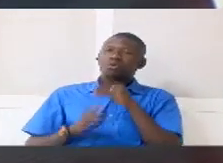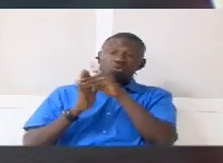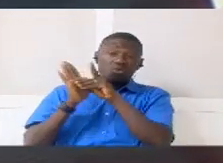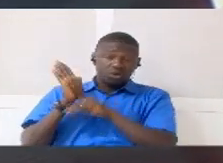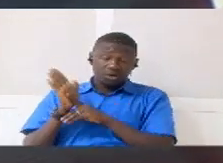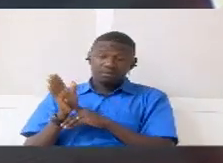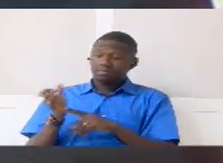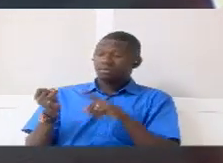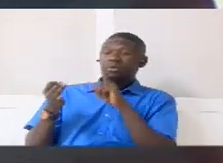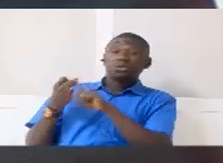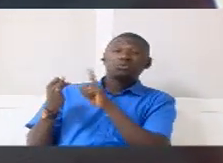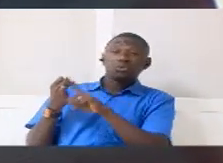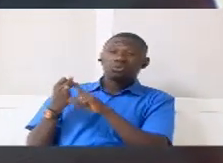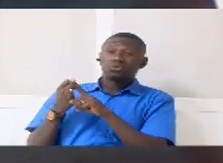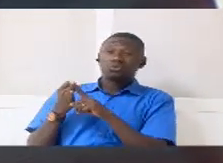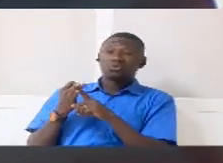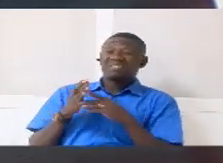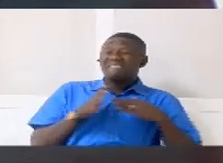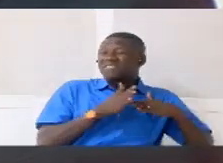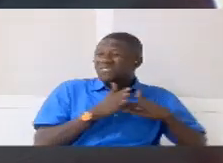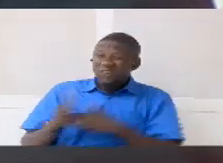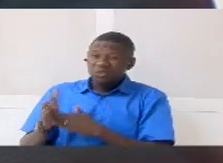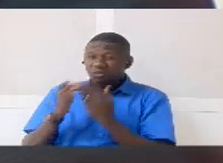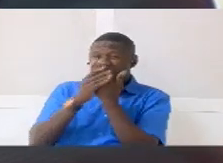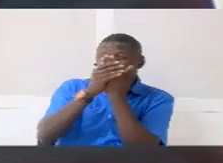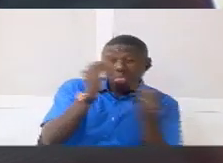Two, enforced disappearances.